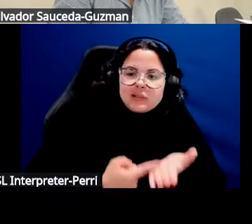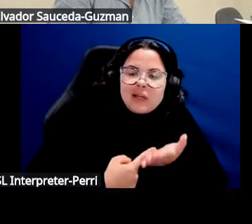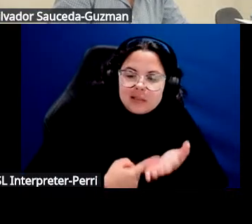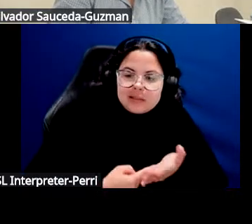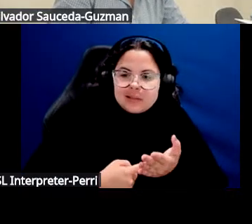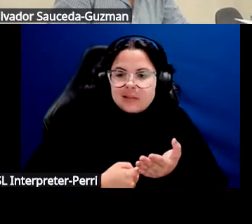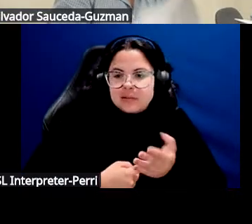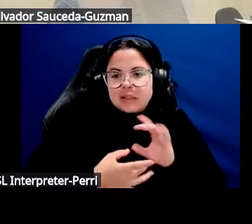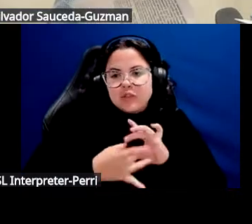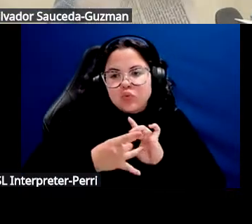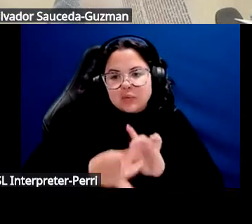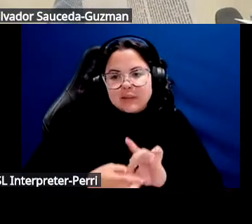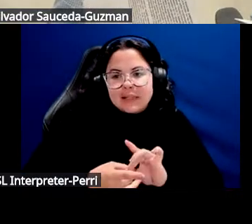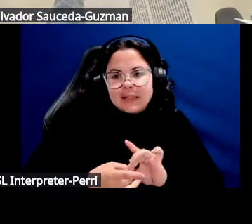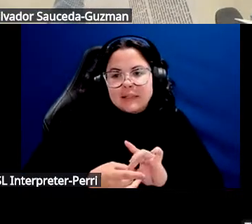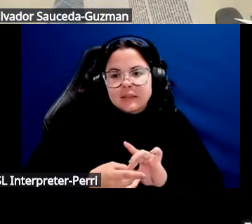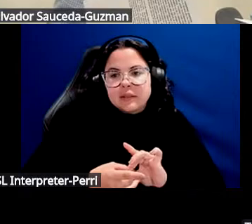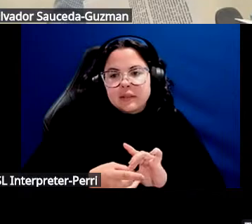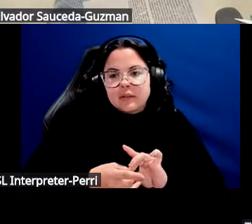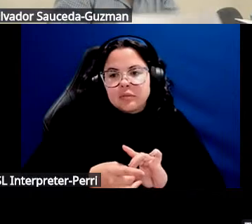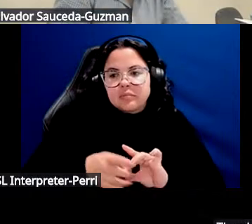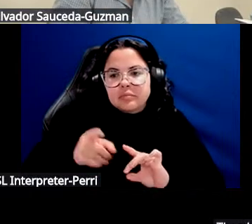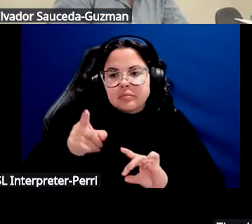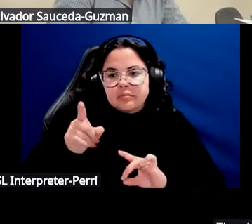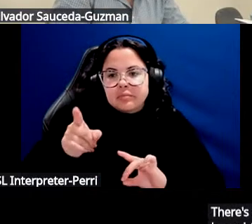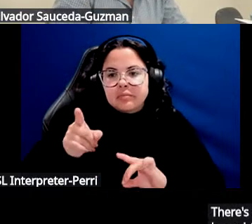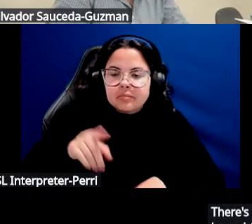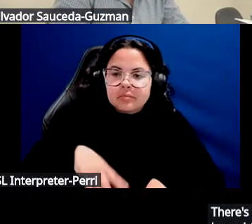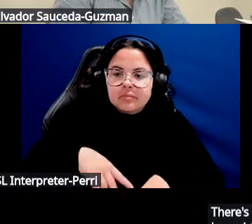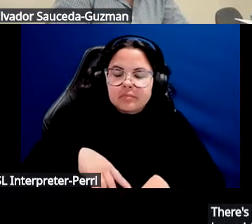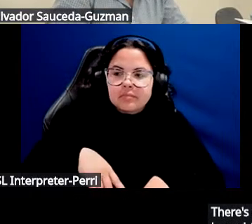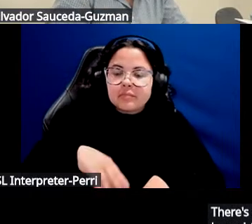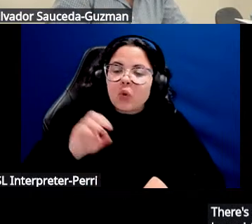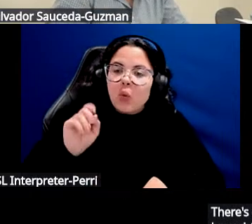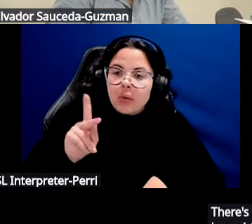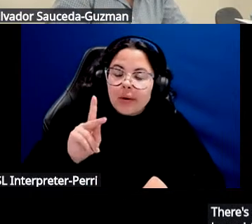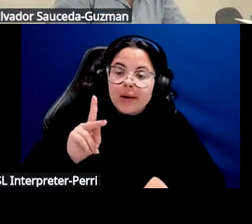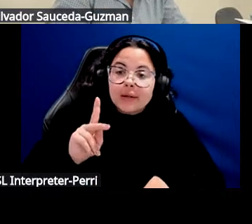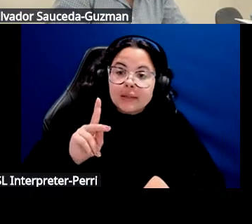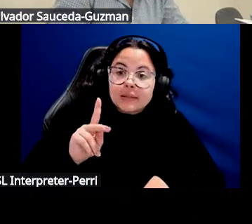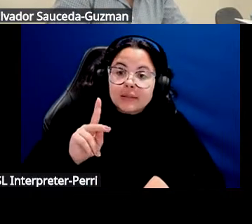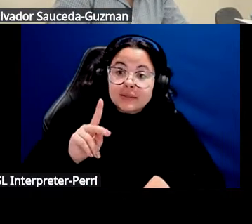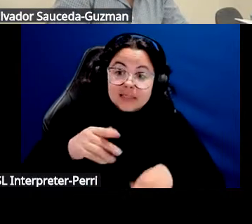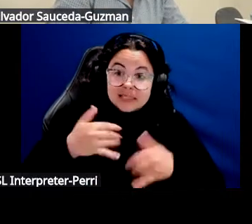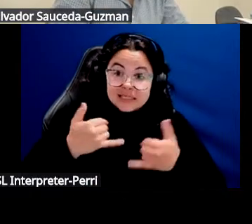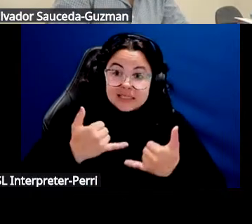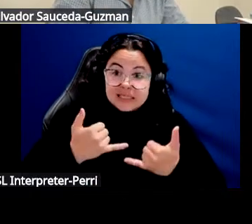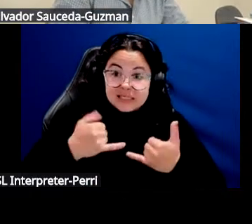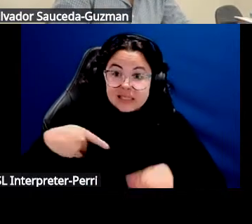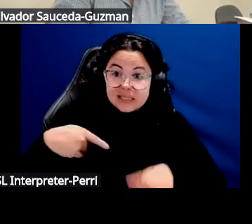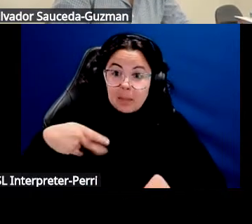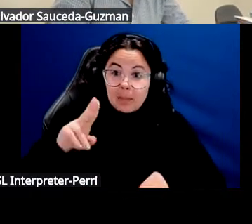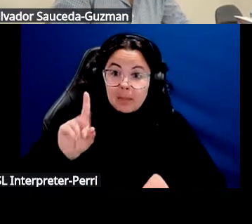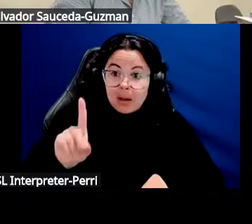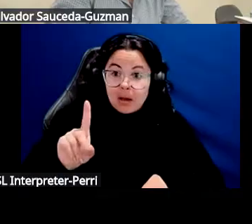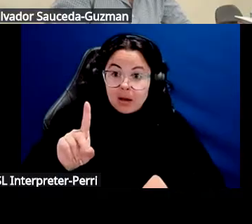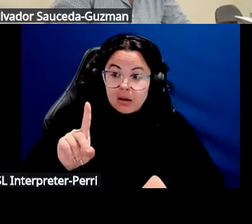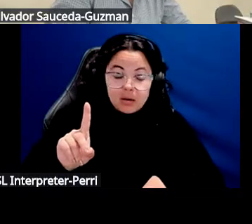PUD. that Mr. Sood from Eden's brought to me. Yeah. Okay, and it's an existing PUD.